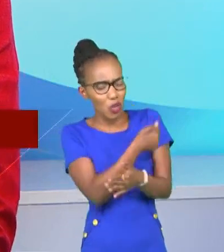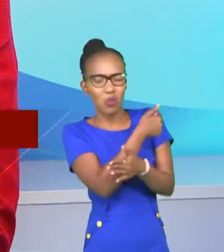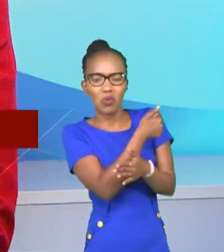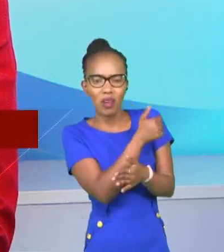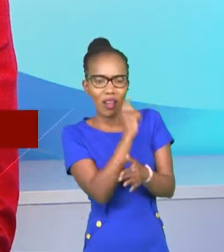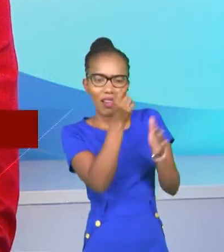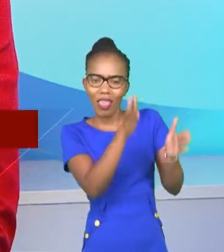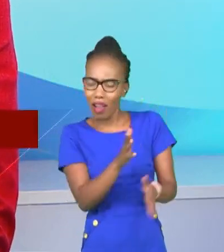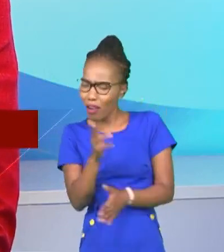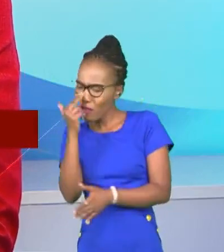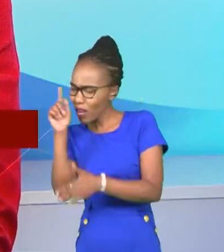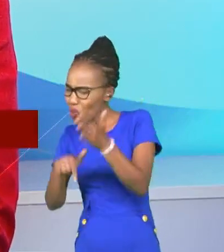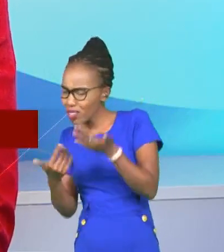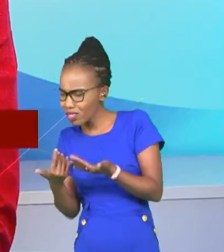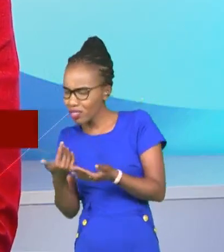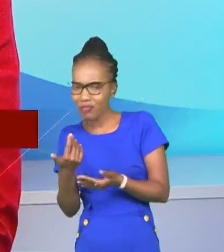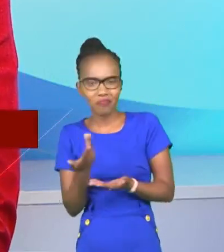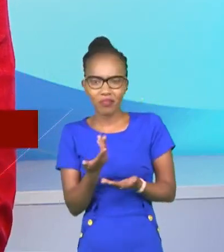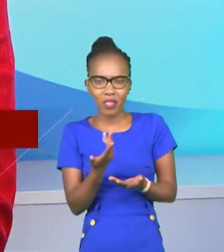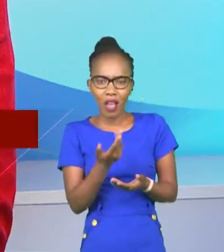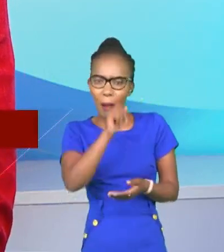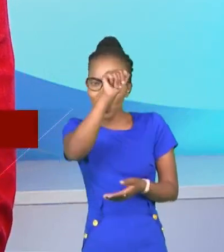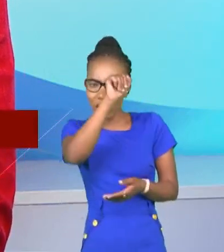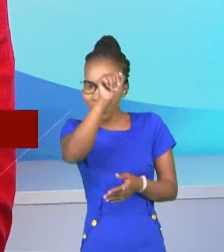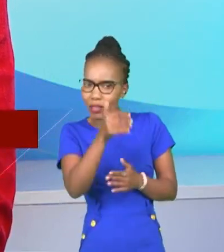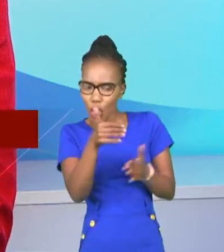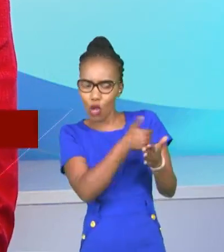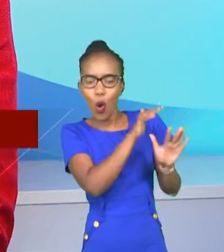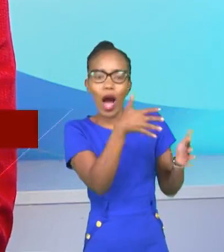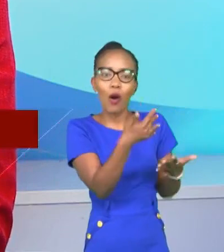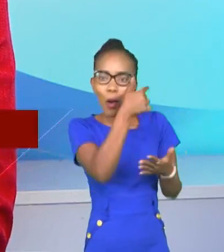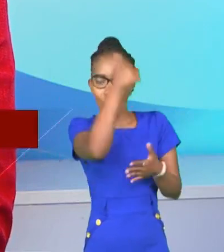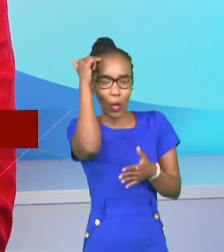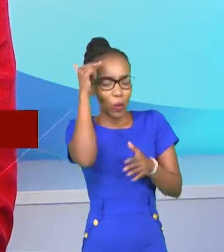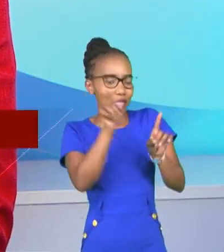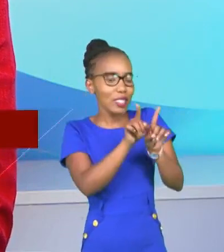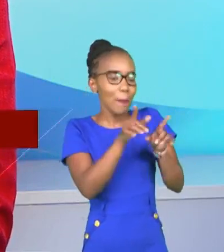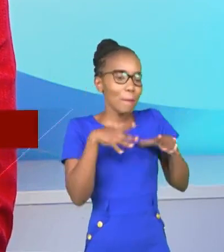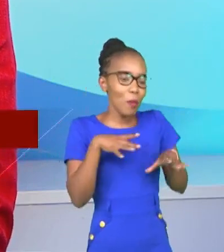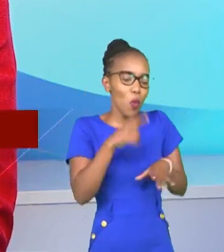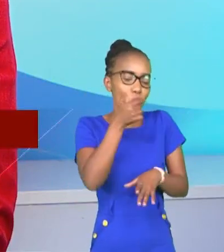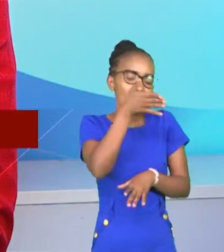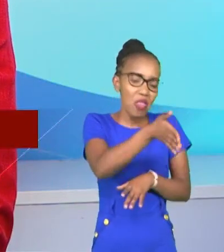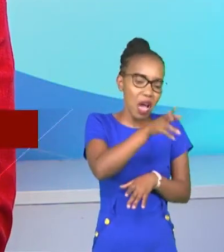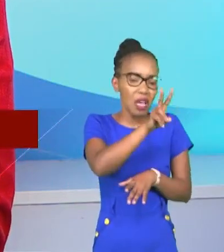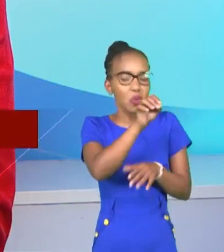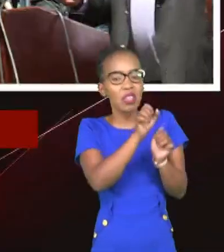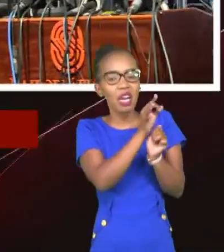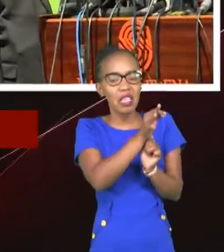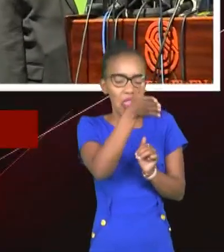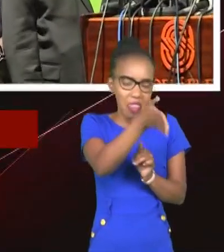about that? Into the politics, because these are the same caliber of people who were there in 2013. They were there